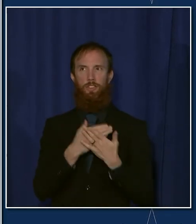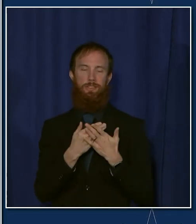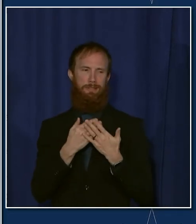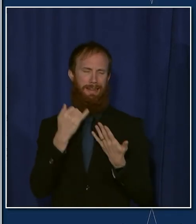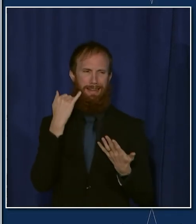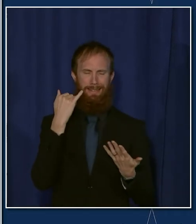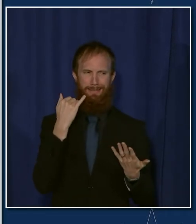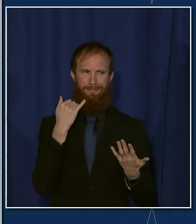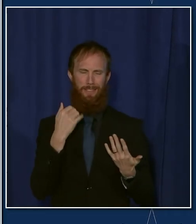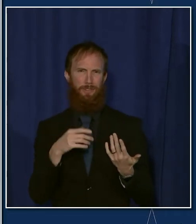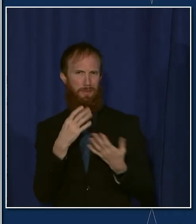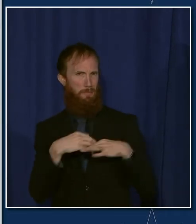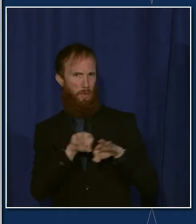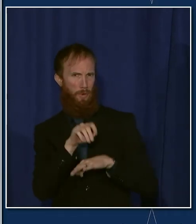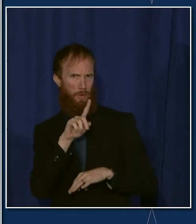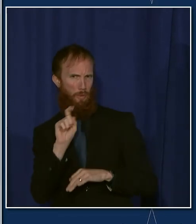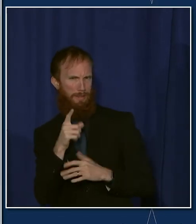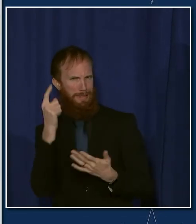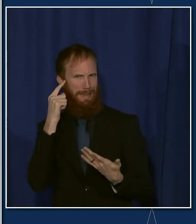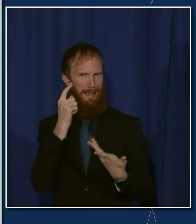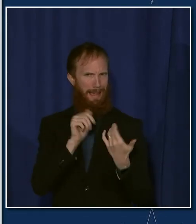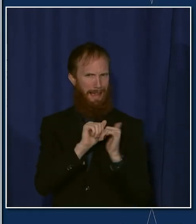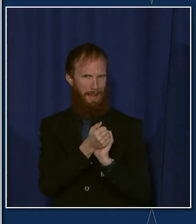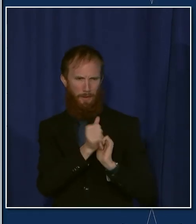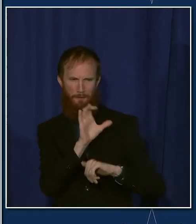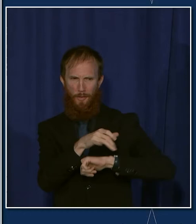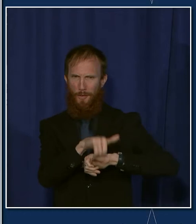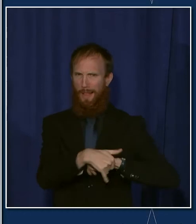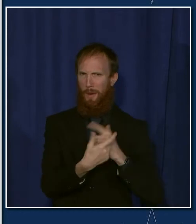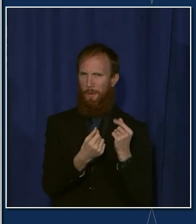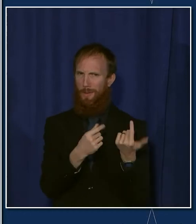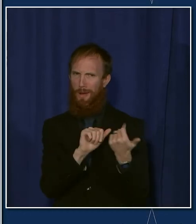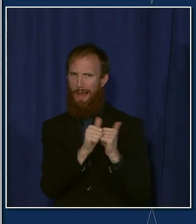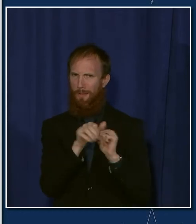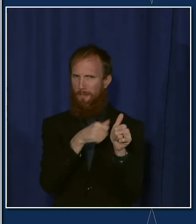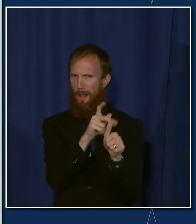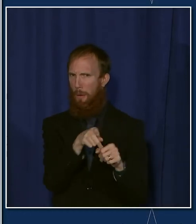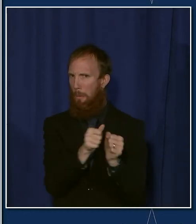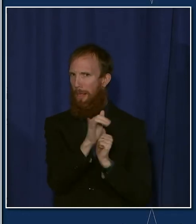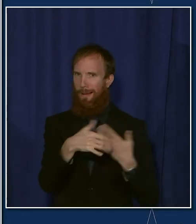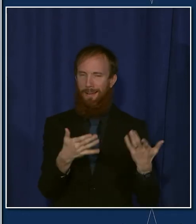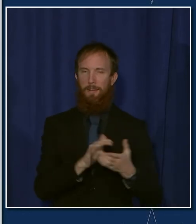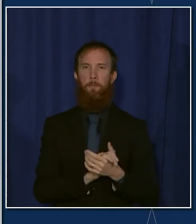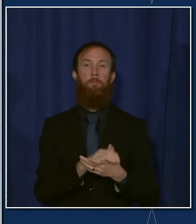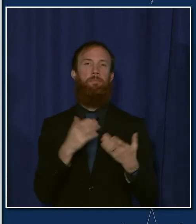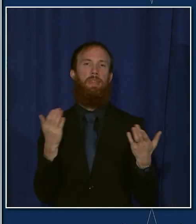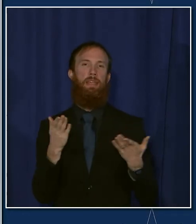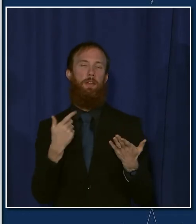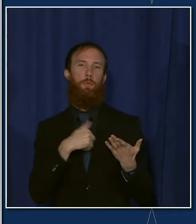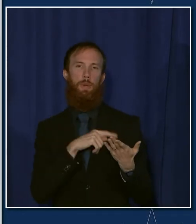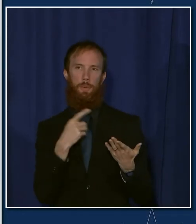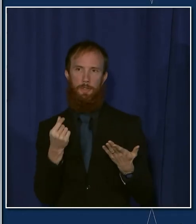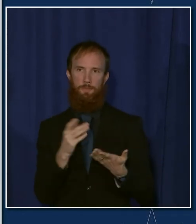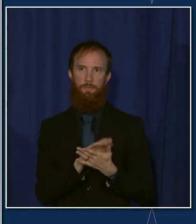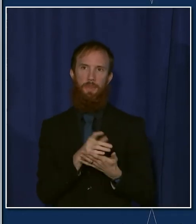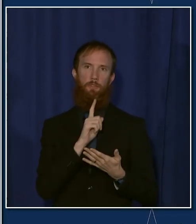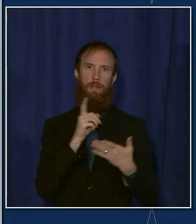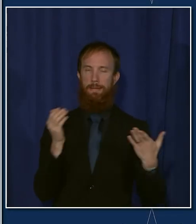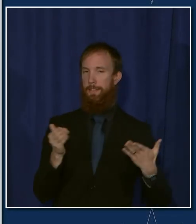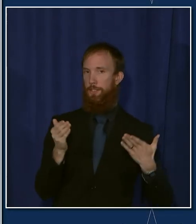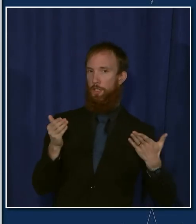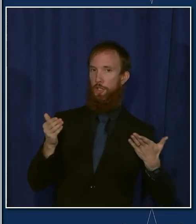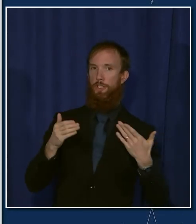enforcing that? How are you following up on that? Certainly, as you know here, we have mostly been prioritizing vaccination